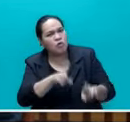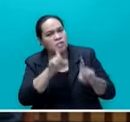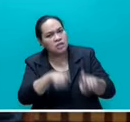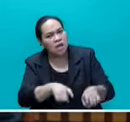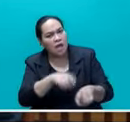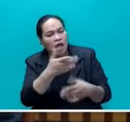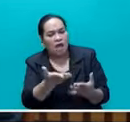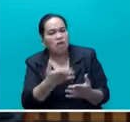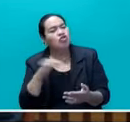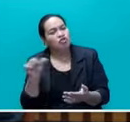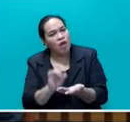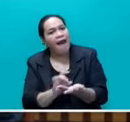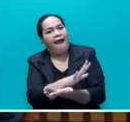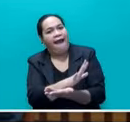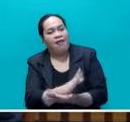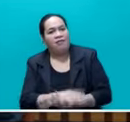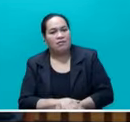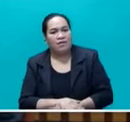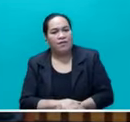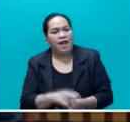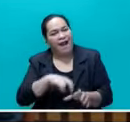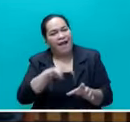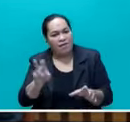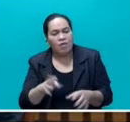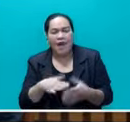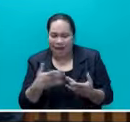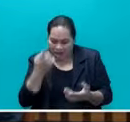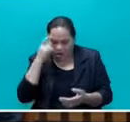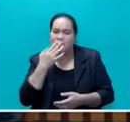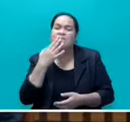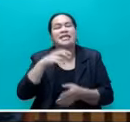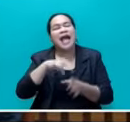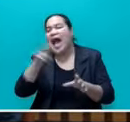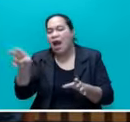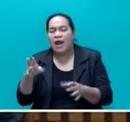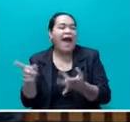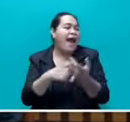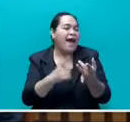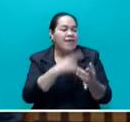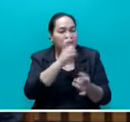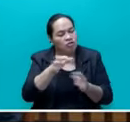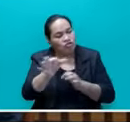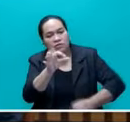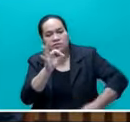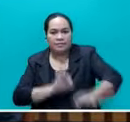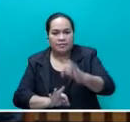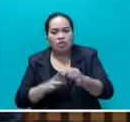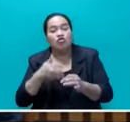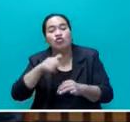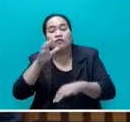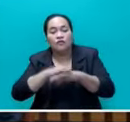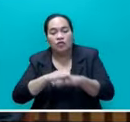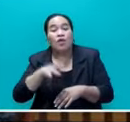out. And first, I call upon him, please, get out. Get somebody else useful. Somebody who knows